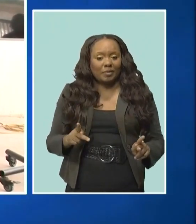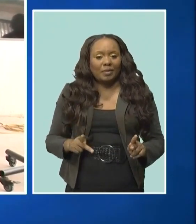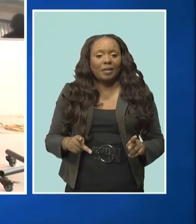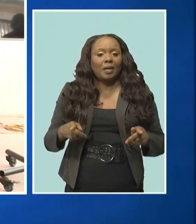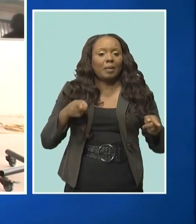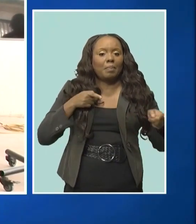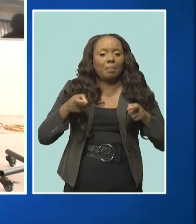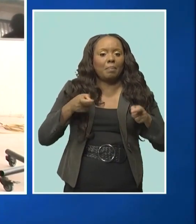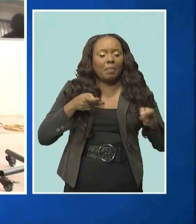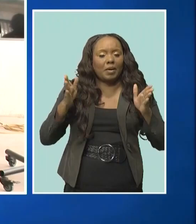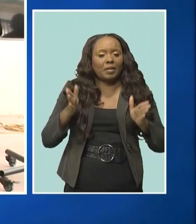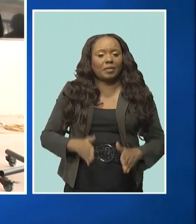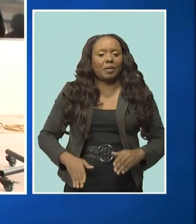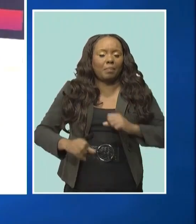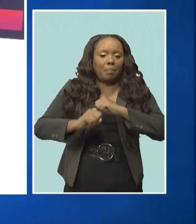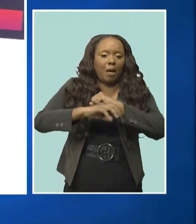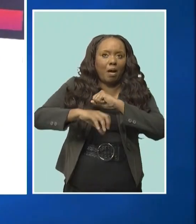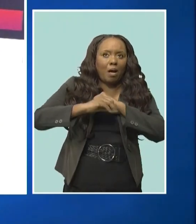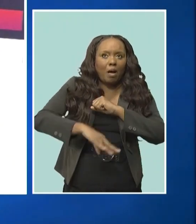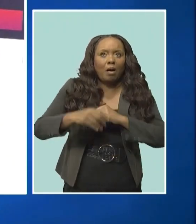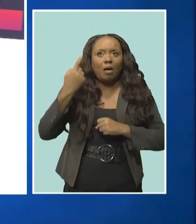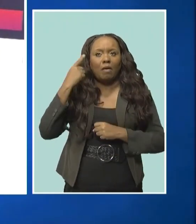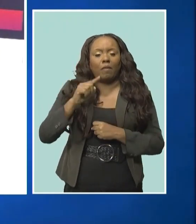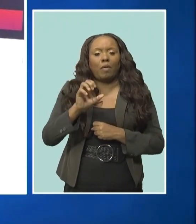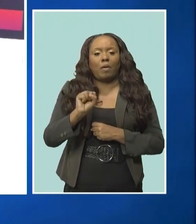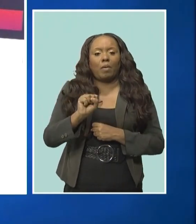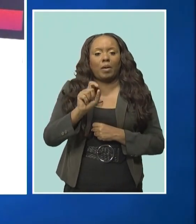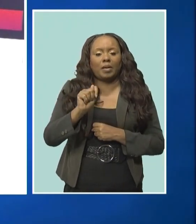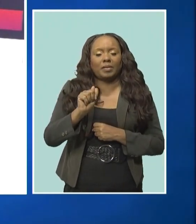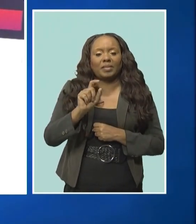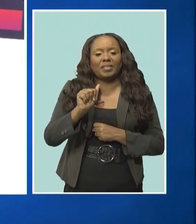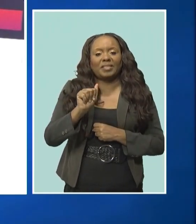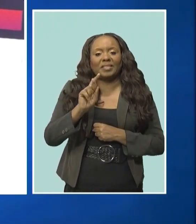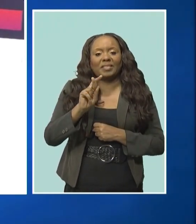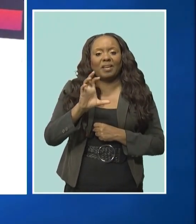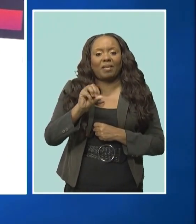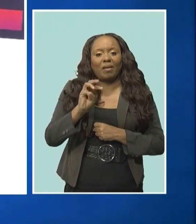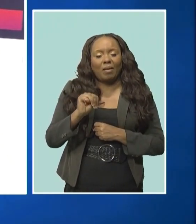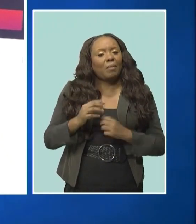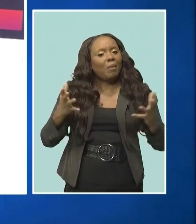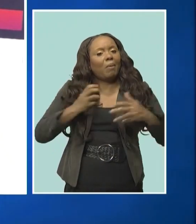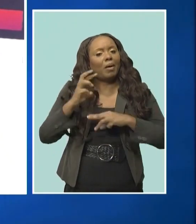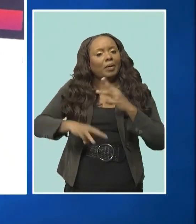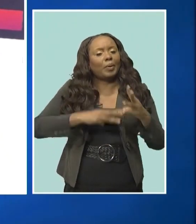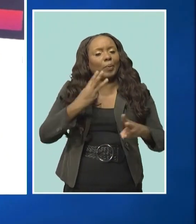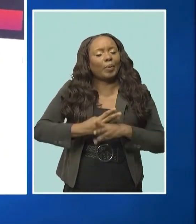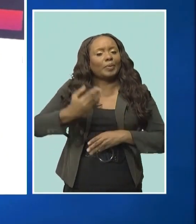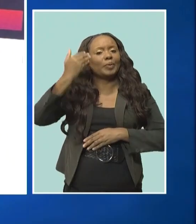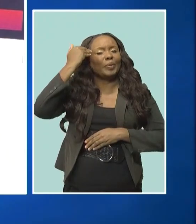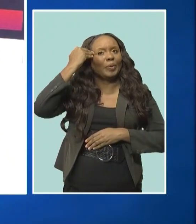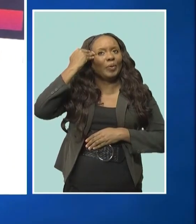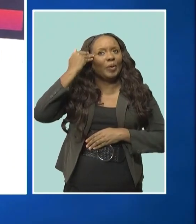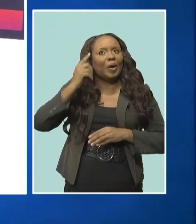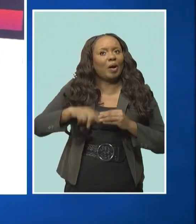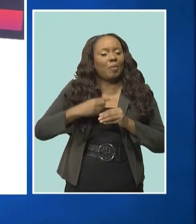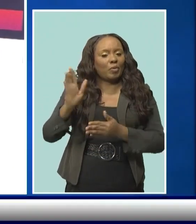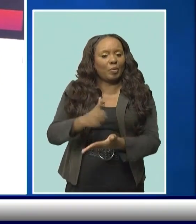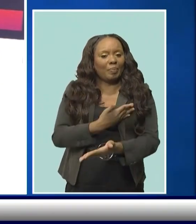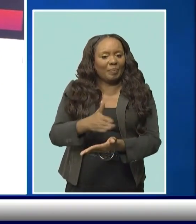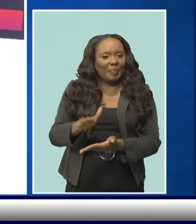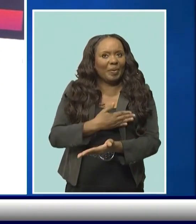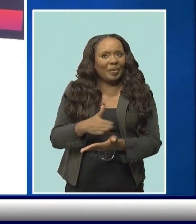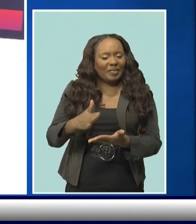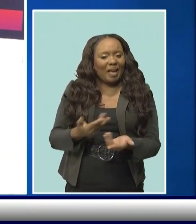at Starcom, Vilmore Johnson, says it's part of their duty to make sure the world knows what's happening musically. We also have to